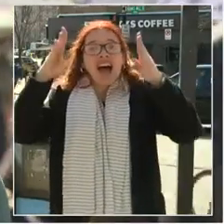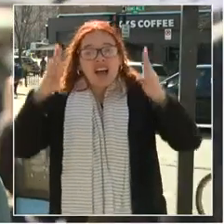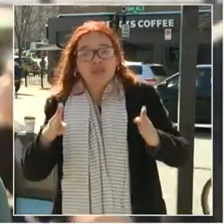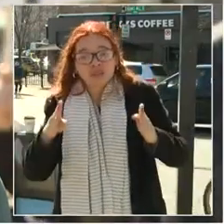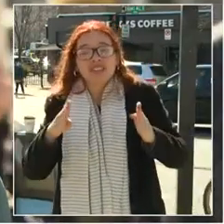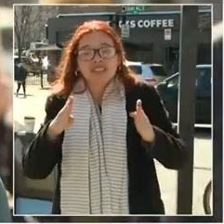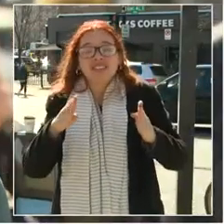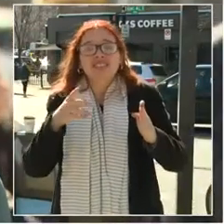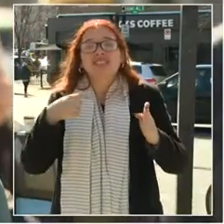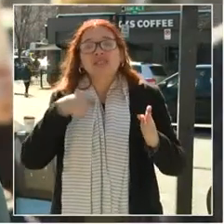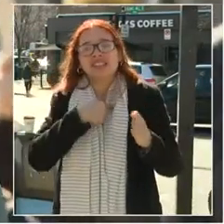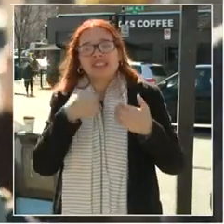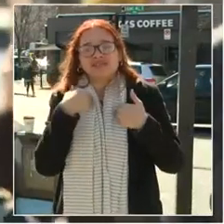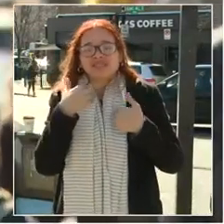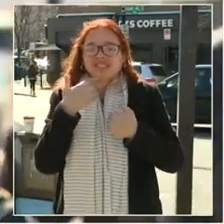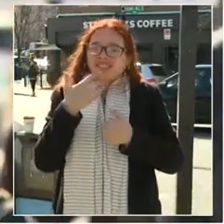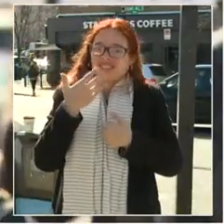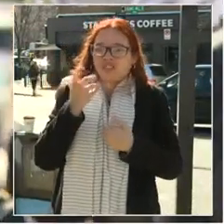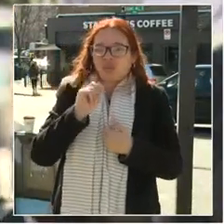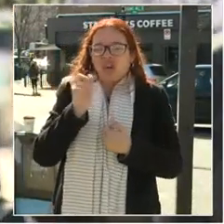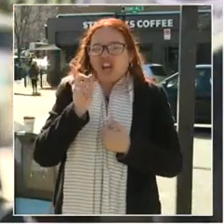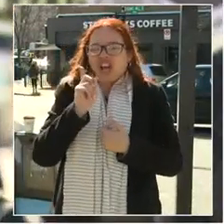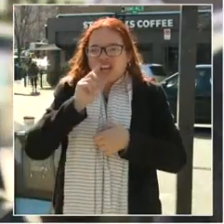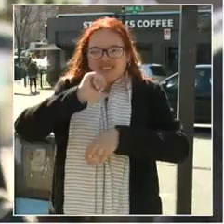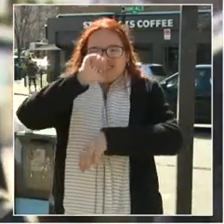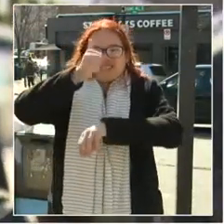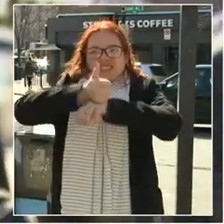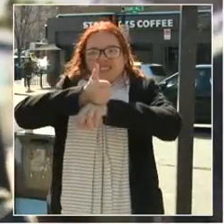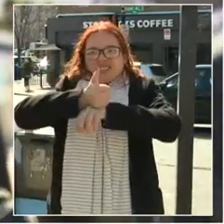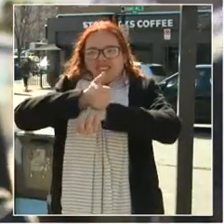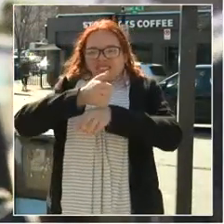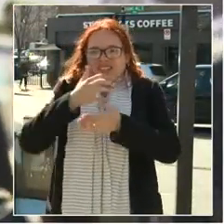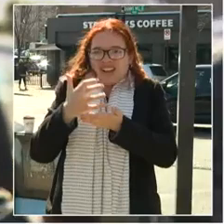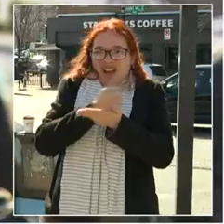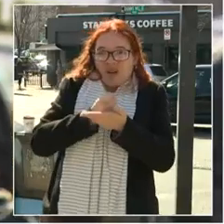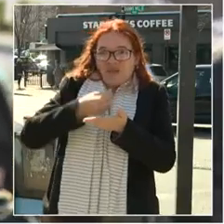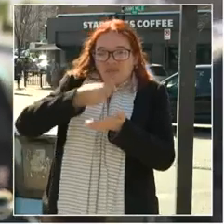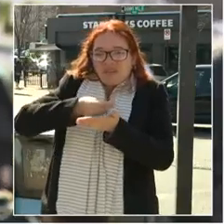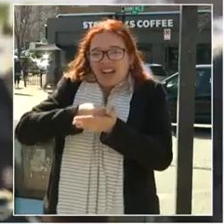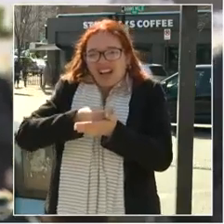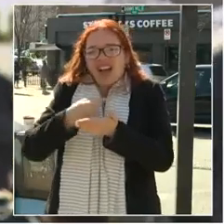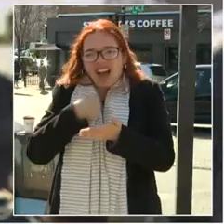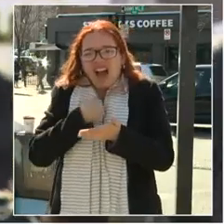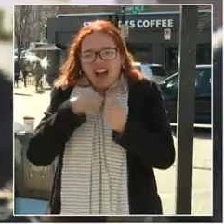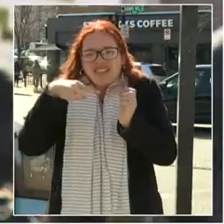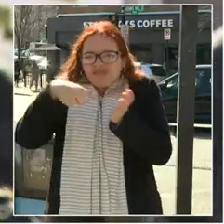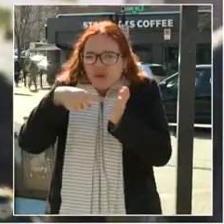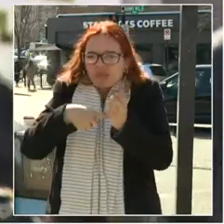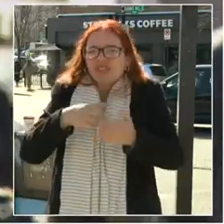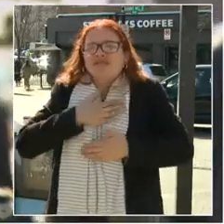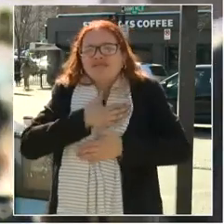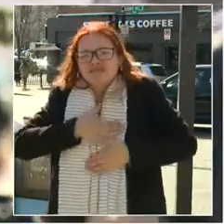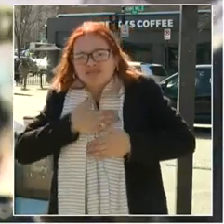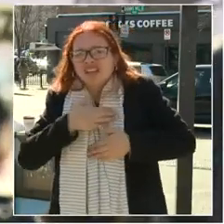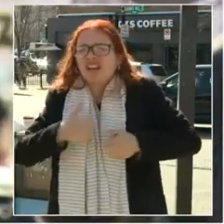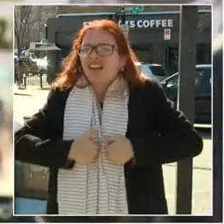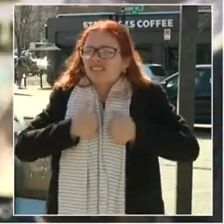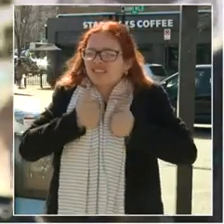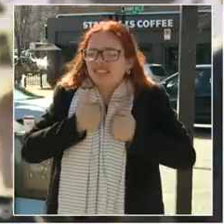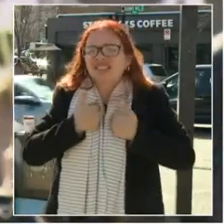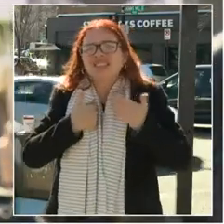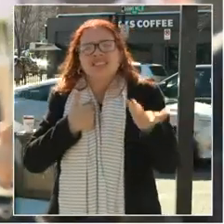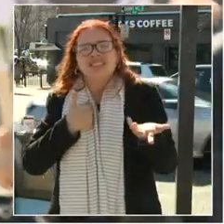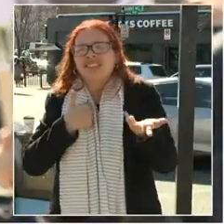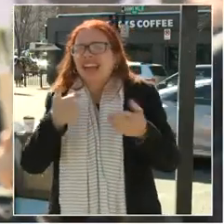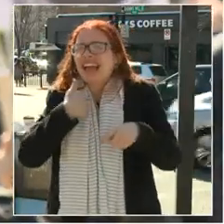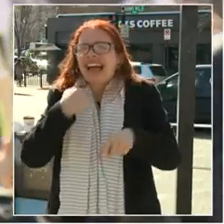we live in a neighborhood where we have fixed income, where we can afford to live here and enjoy our lives. But we can't when